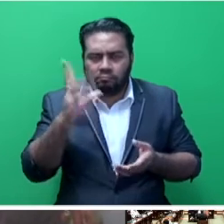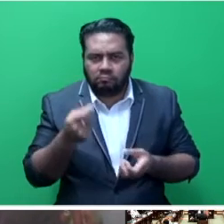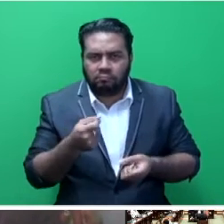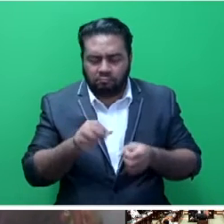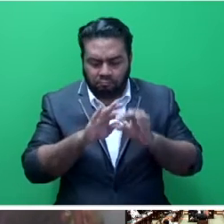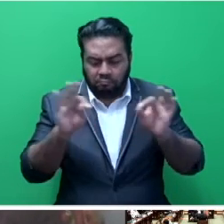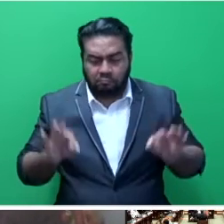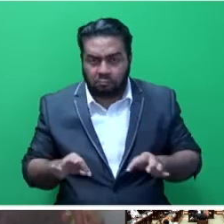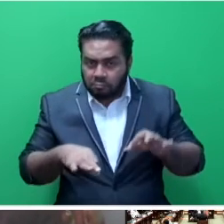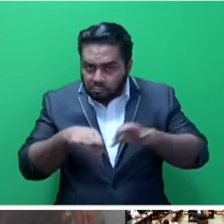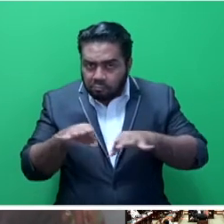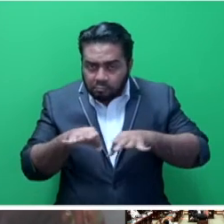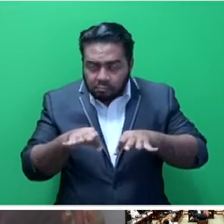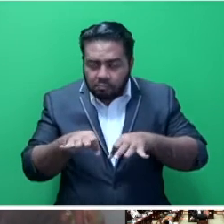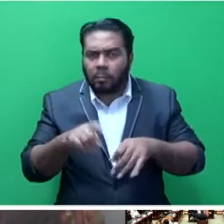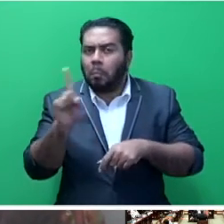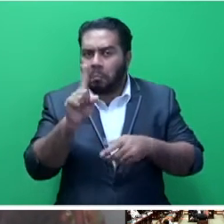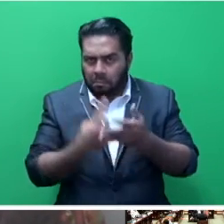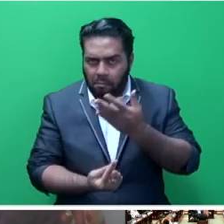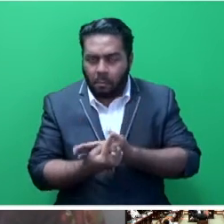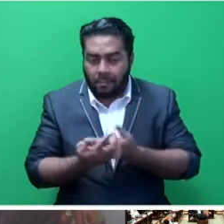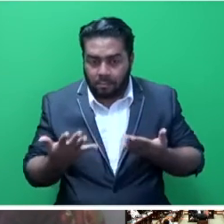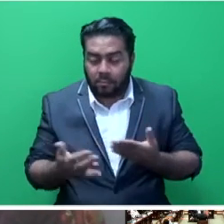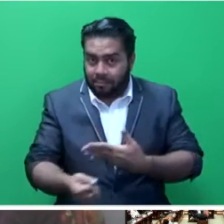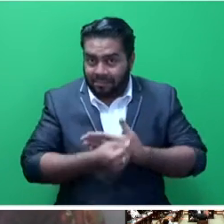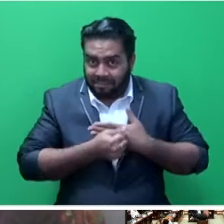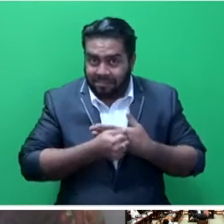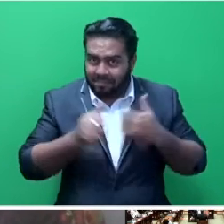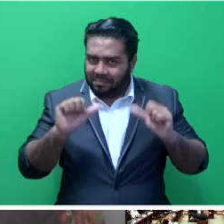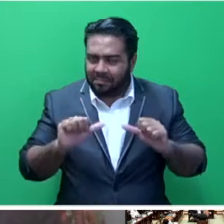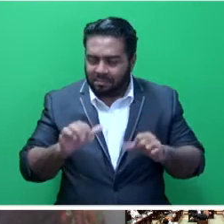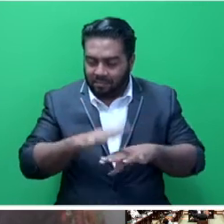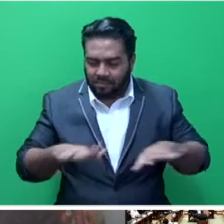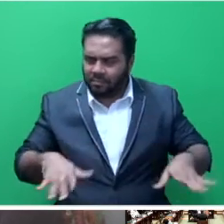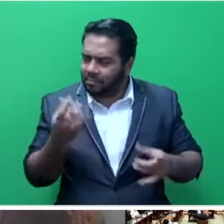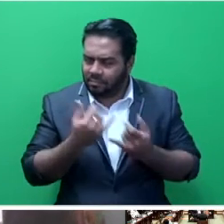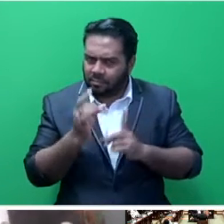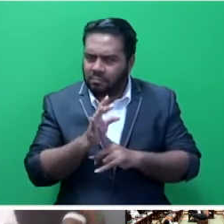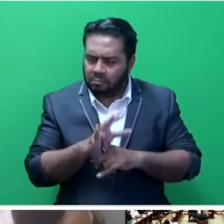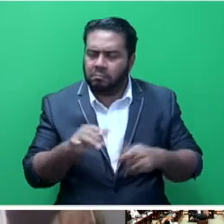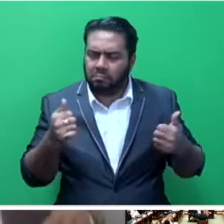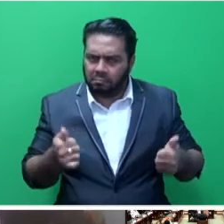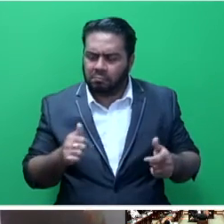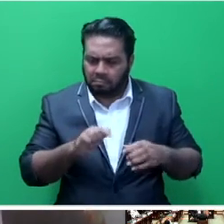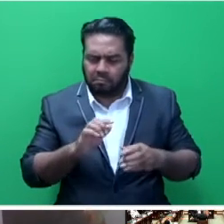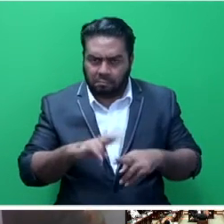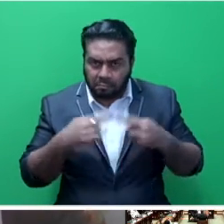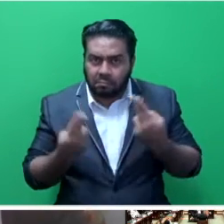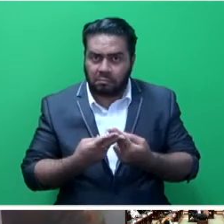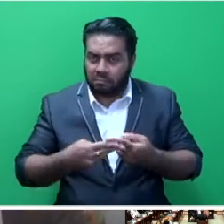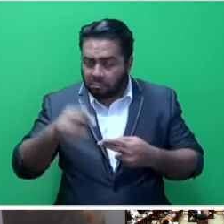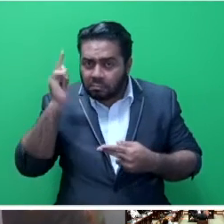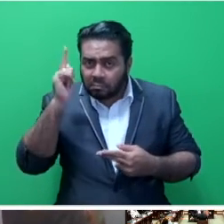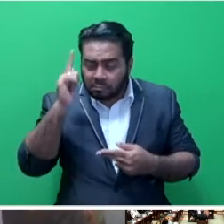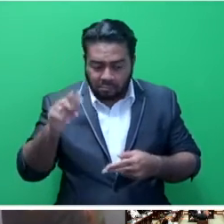framework around what is happening at the moment. The safety of children, Honourable Speaker, their families and the teachers, and the families